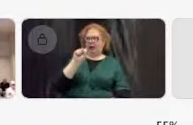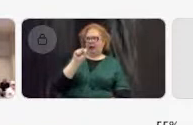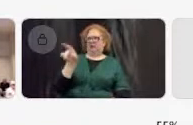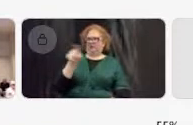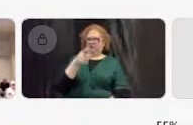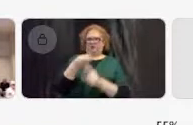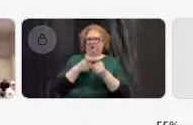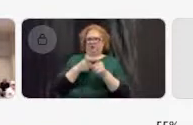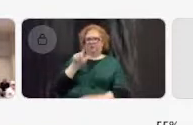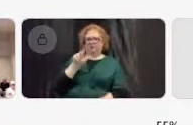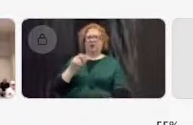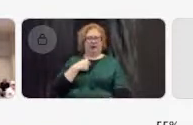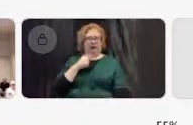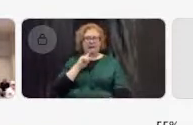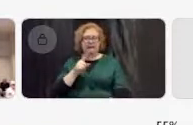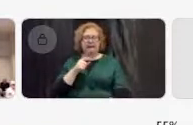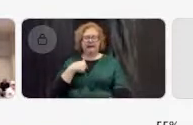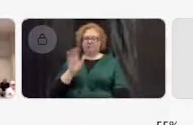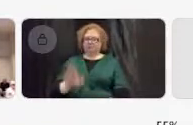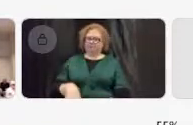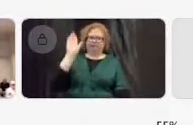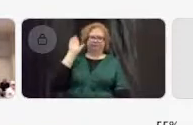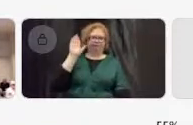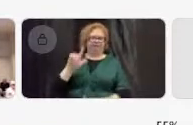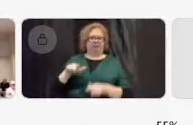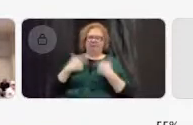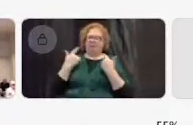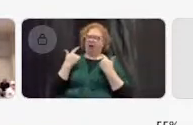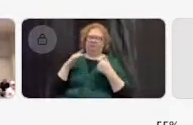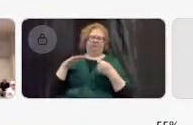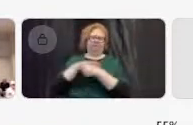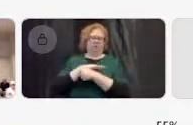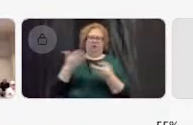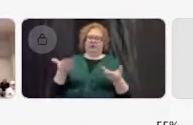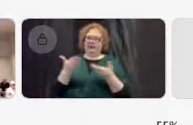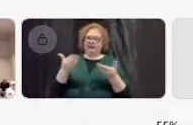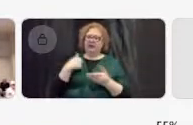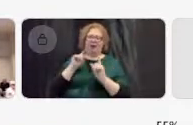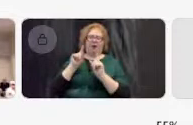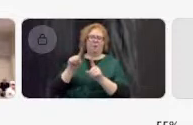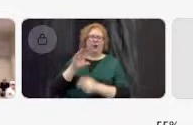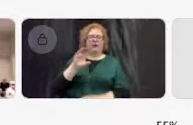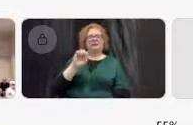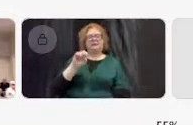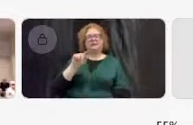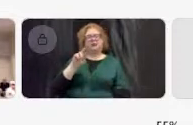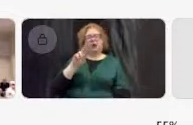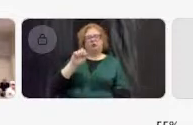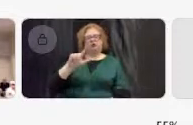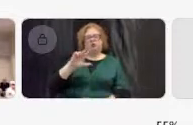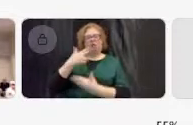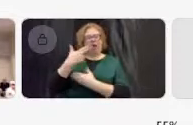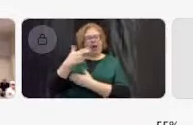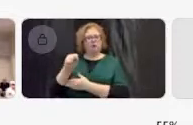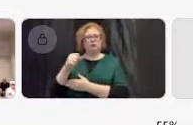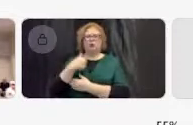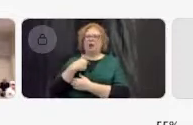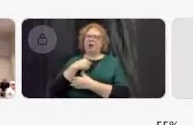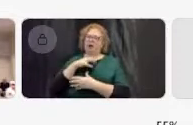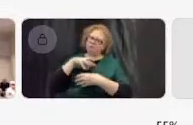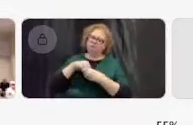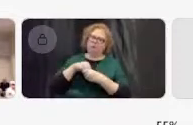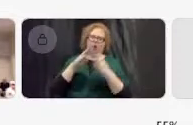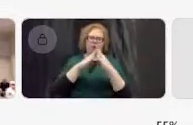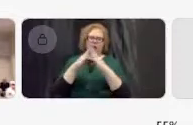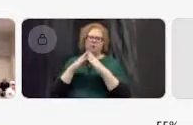resident. I went to Little Rock Central High School. I have been a part of this community my entire life. And